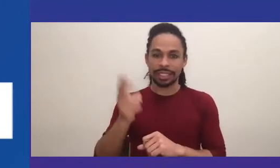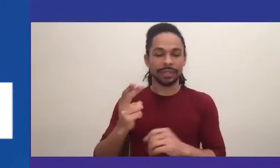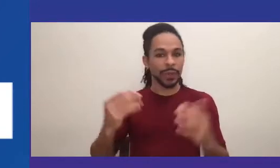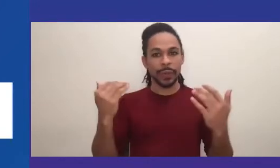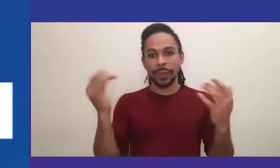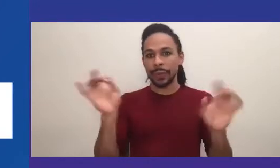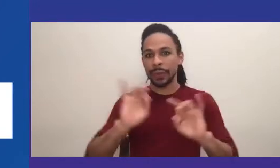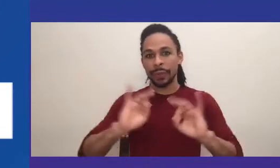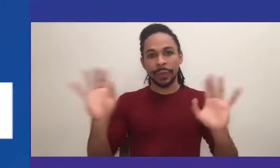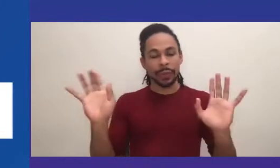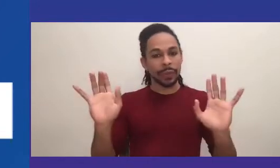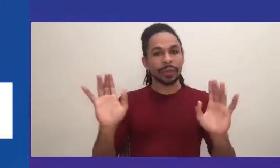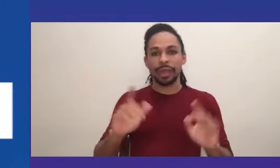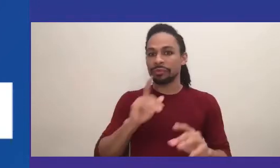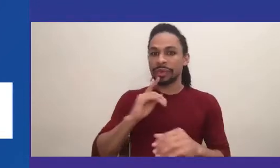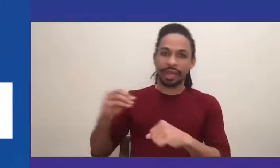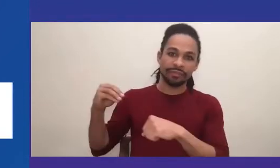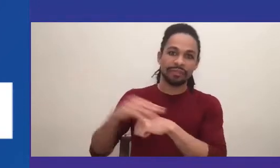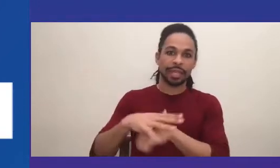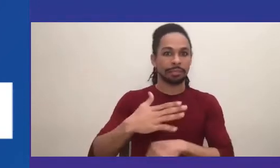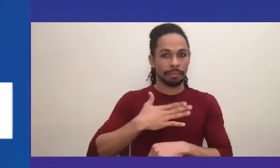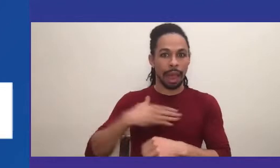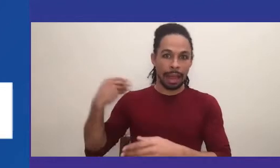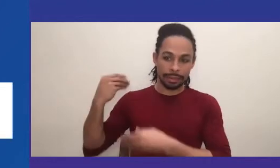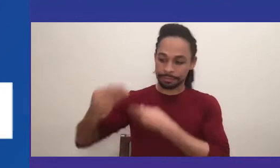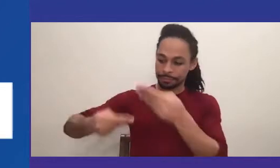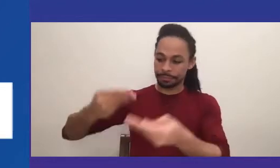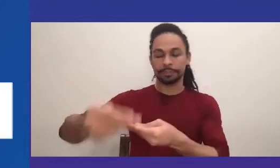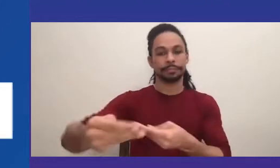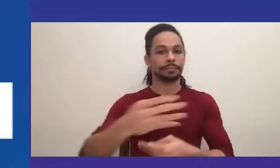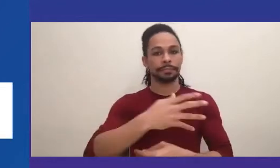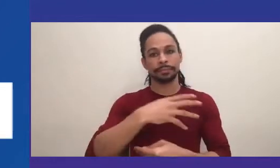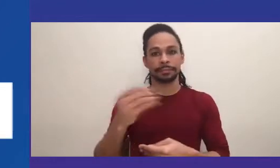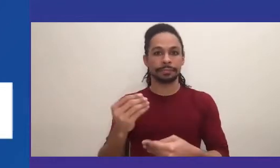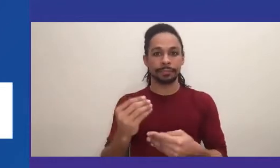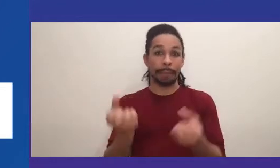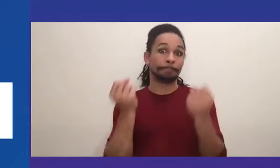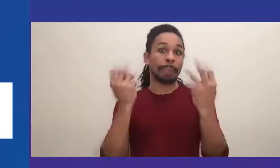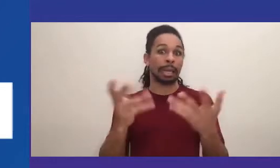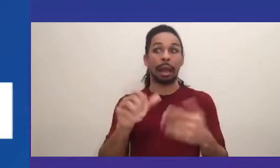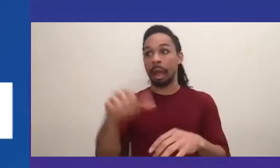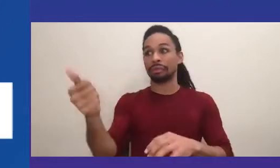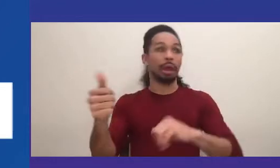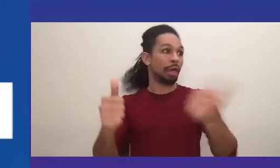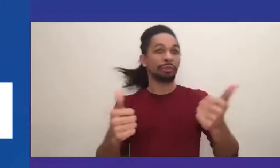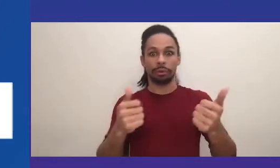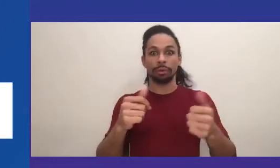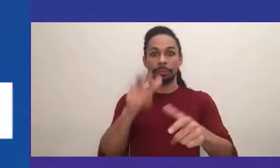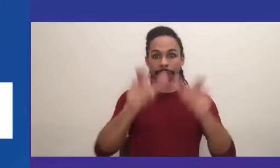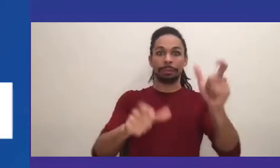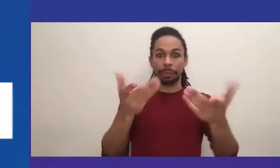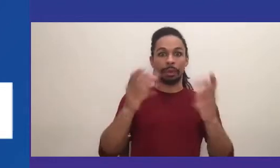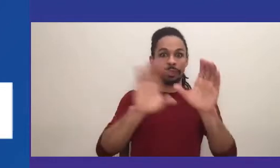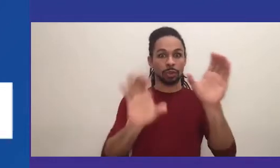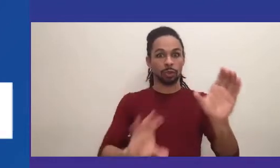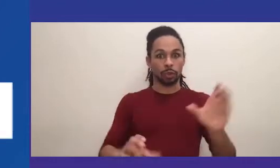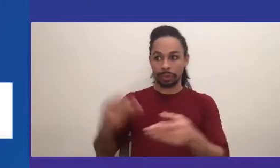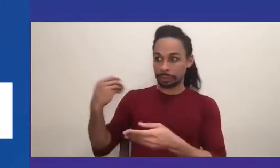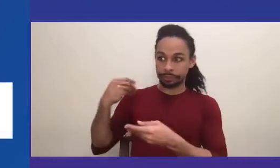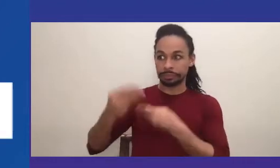my lineage and many lineages here. It's